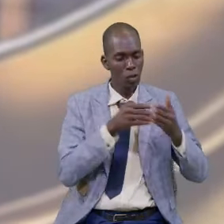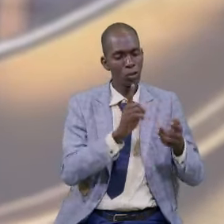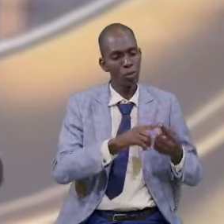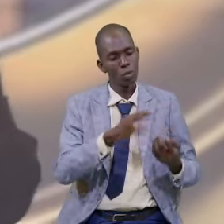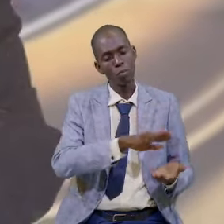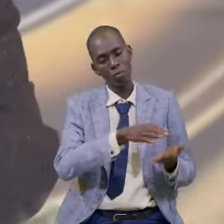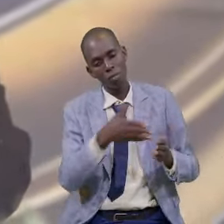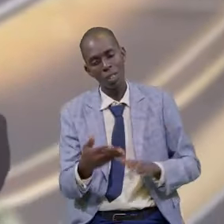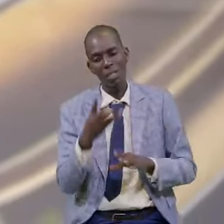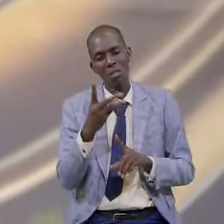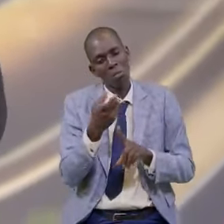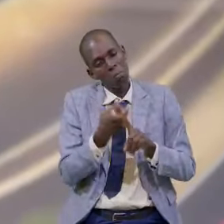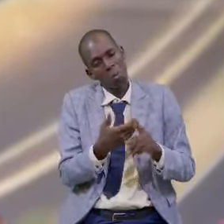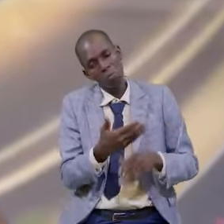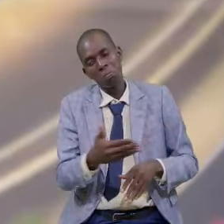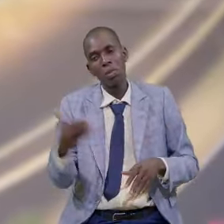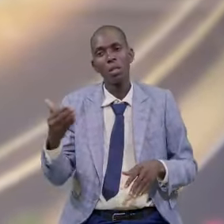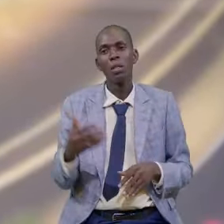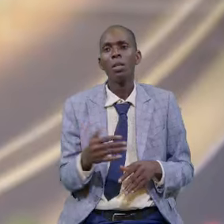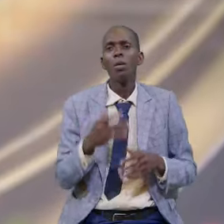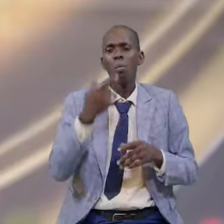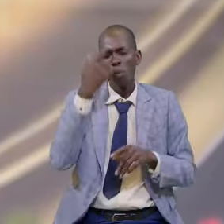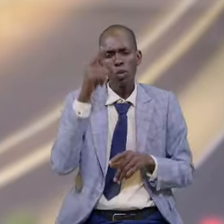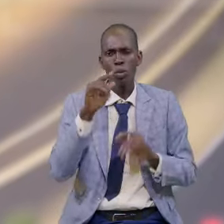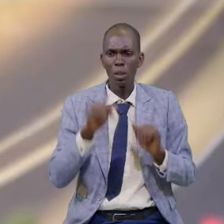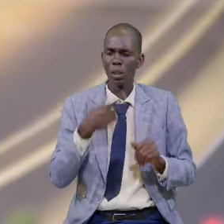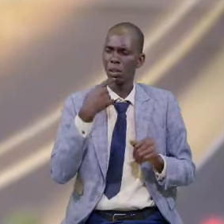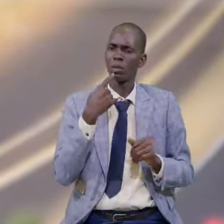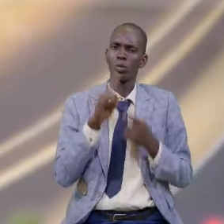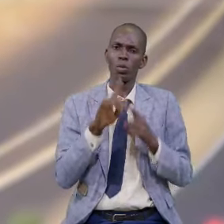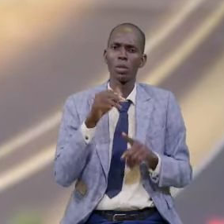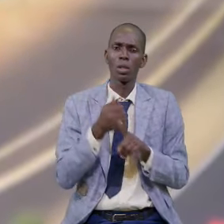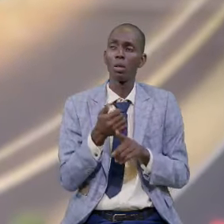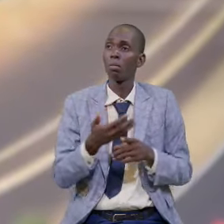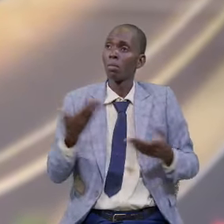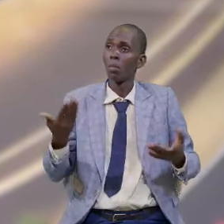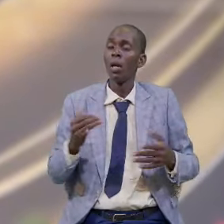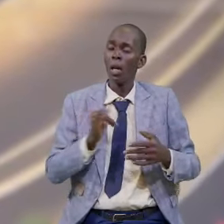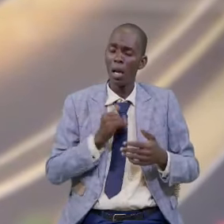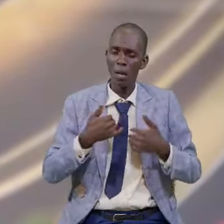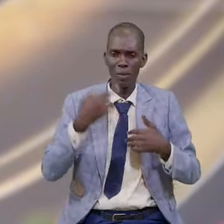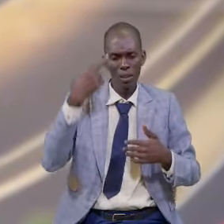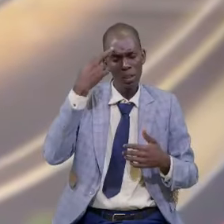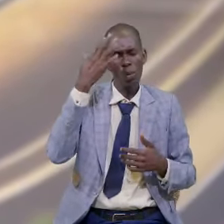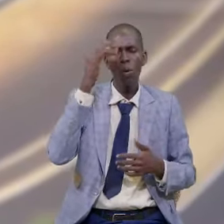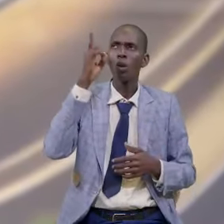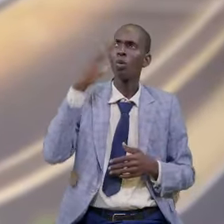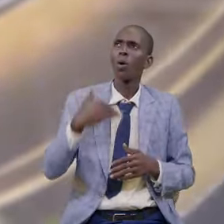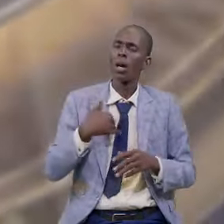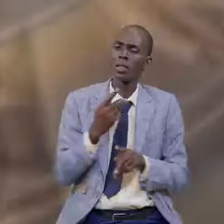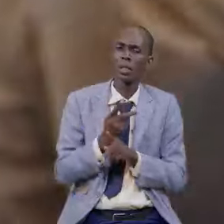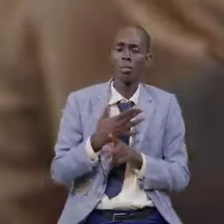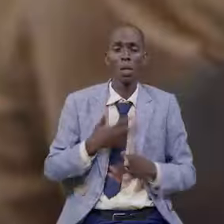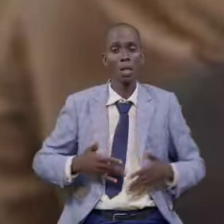And there's a reason why God has preserved your life. Greater things you will do.